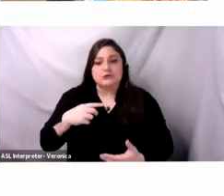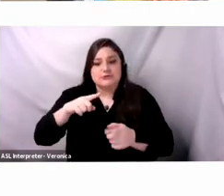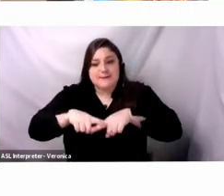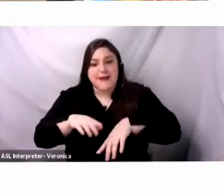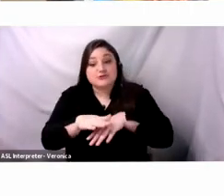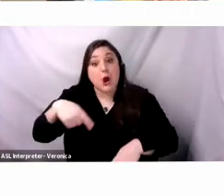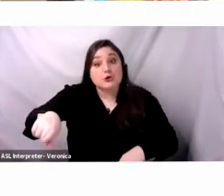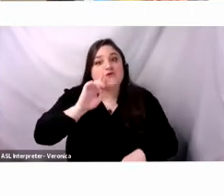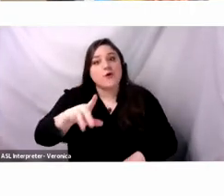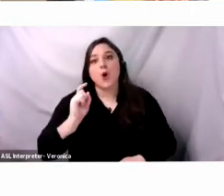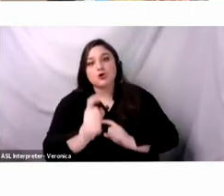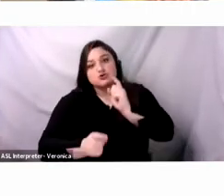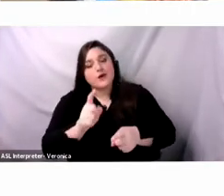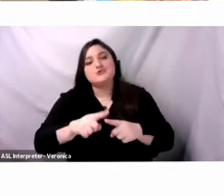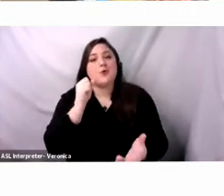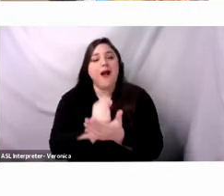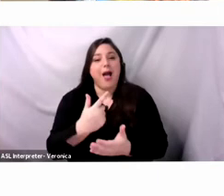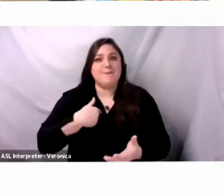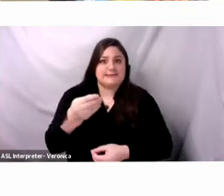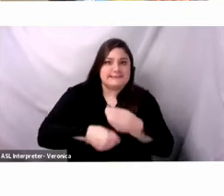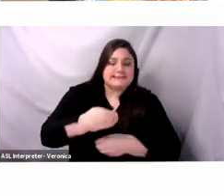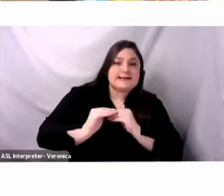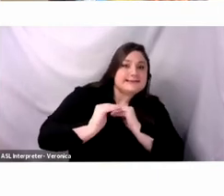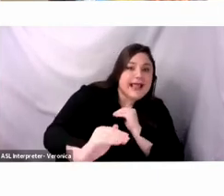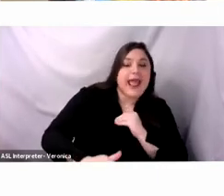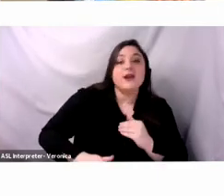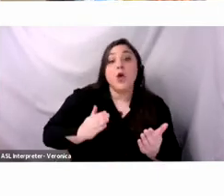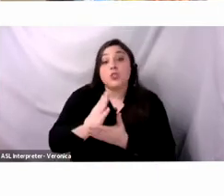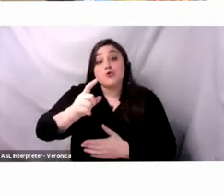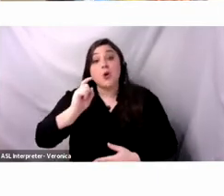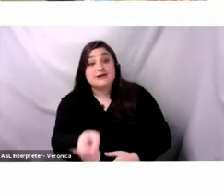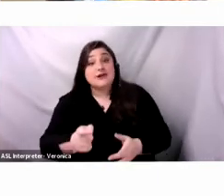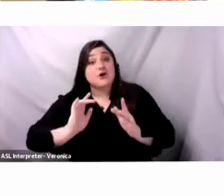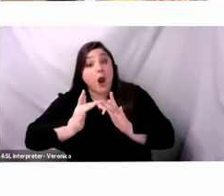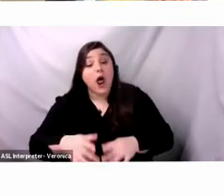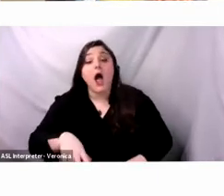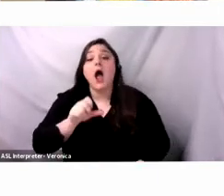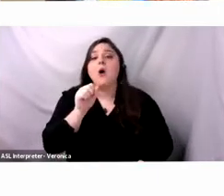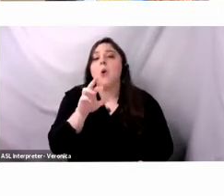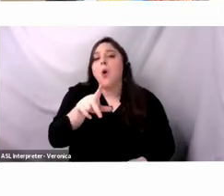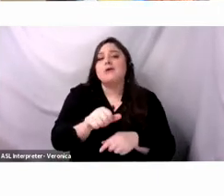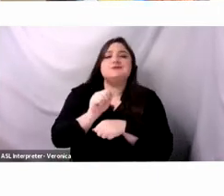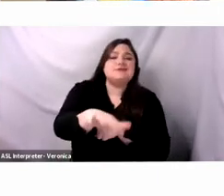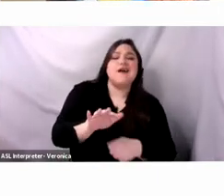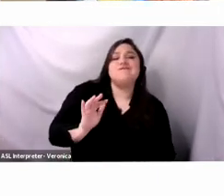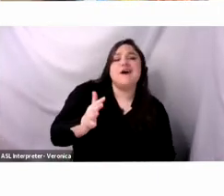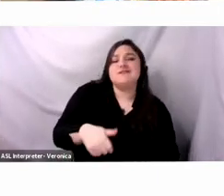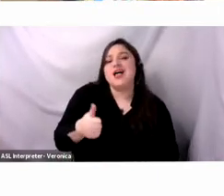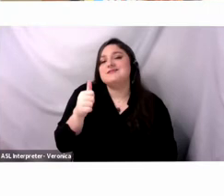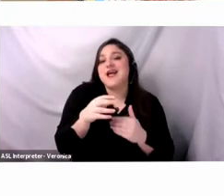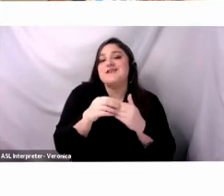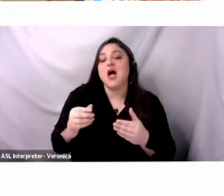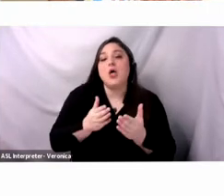have donated and have shared our work, whether it's online or just doing a quick drop of $5-$10 on